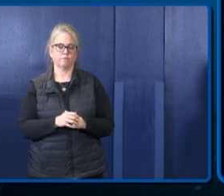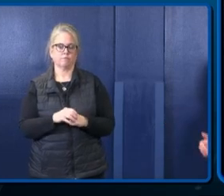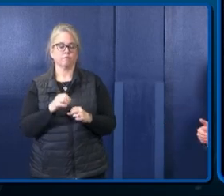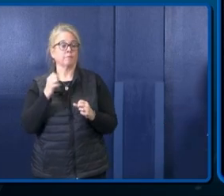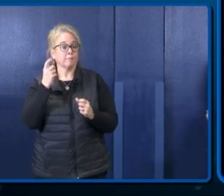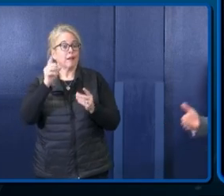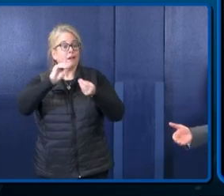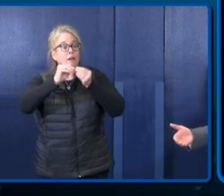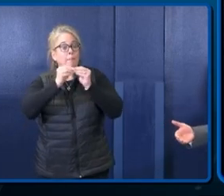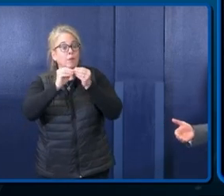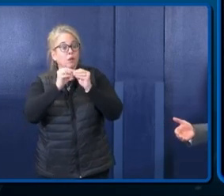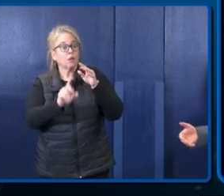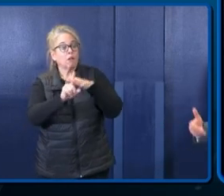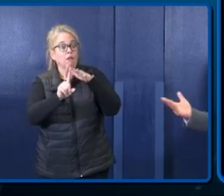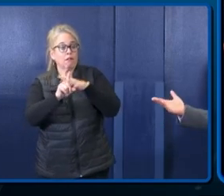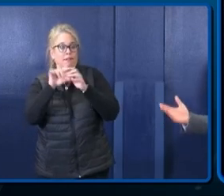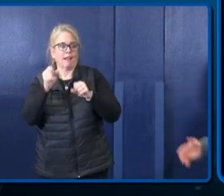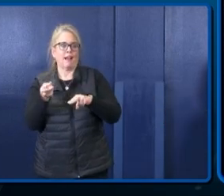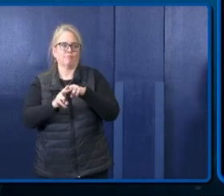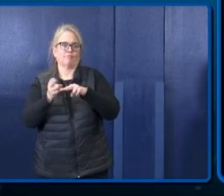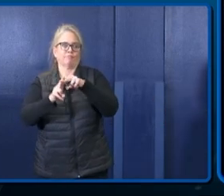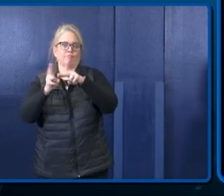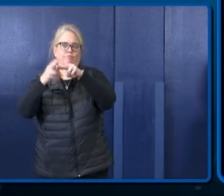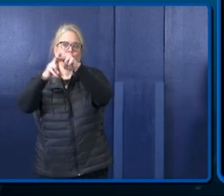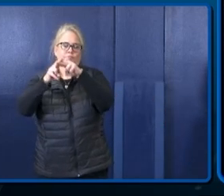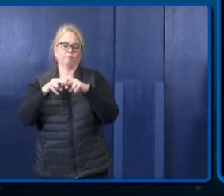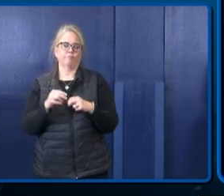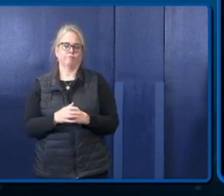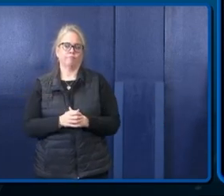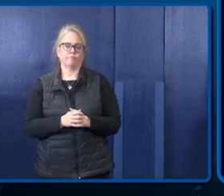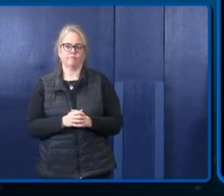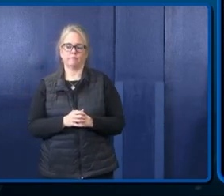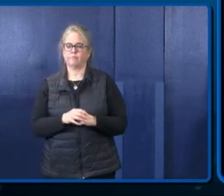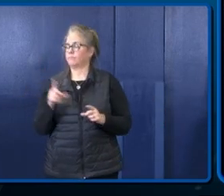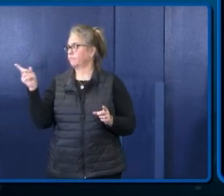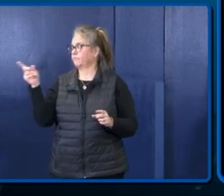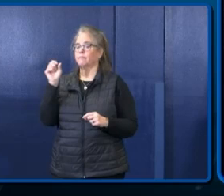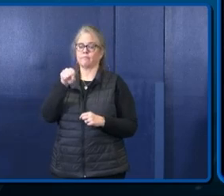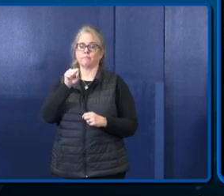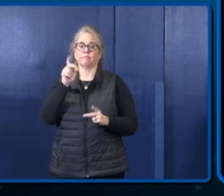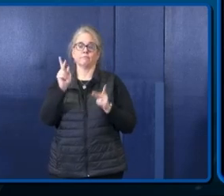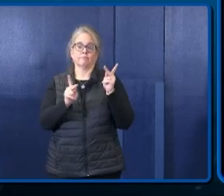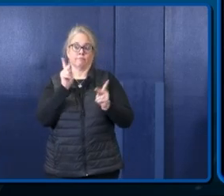speaking, people that were inside the club would qualify for those types of charges.